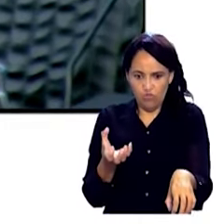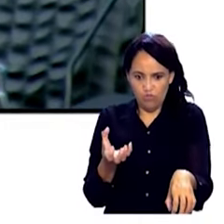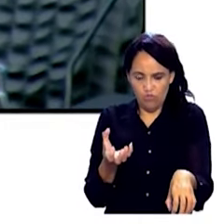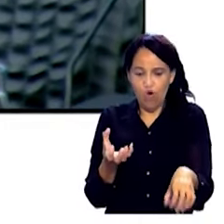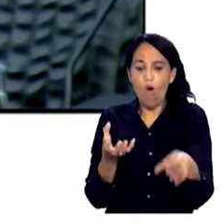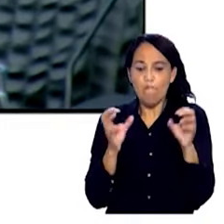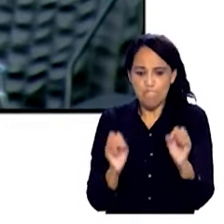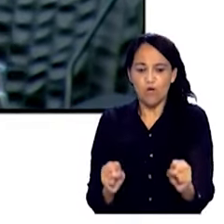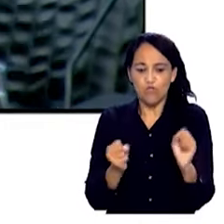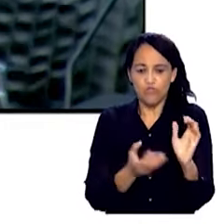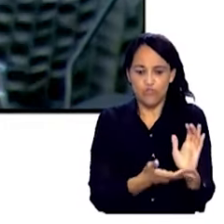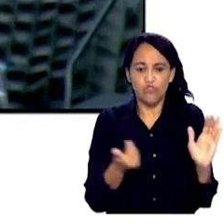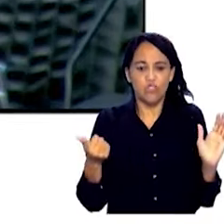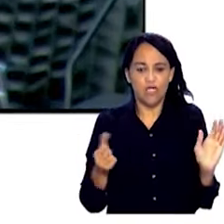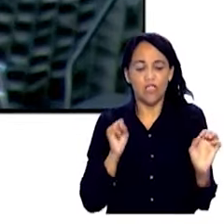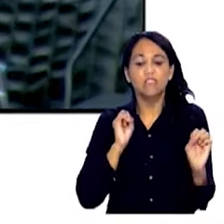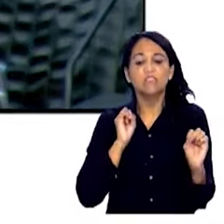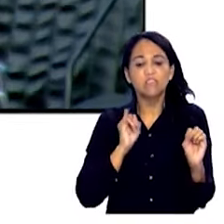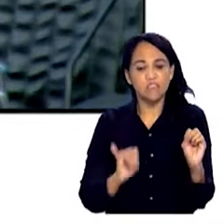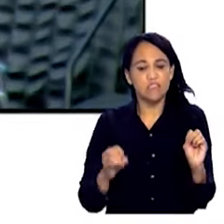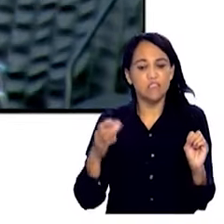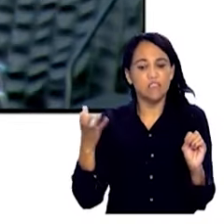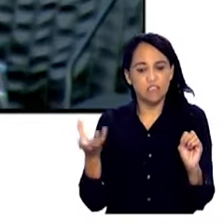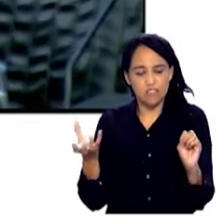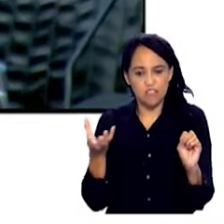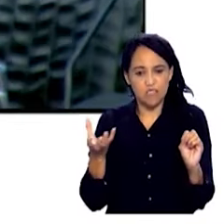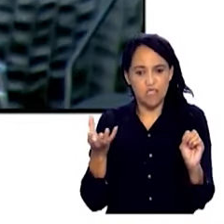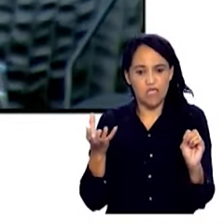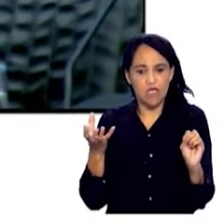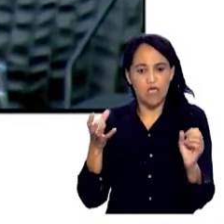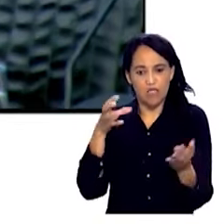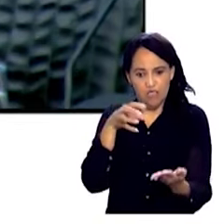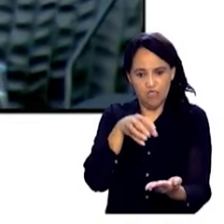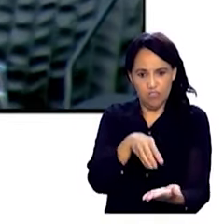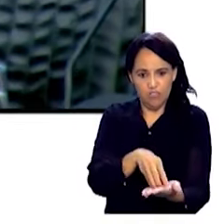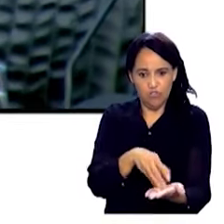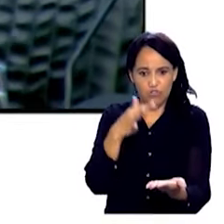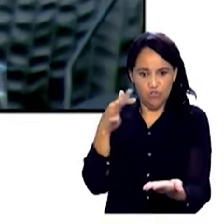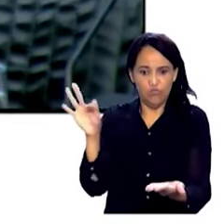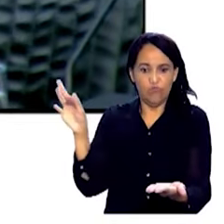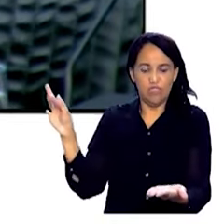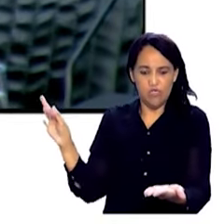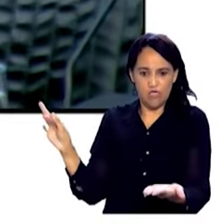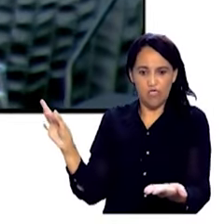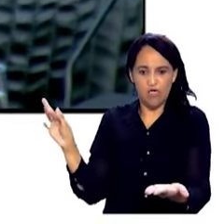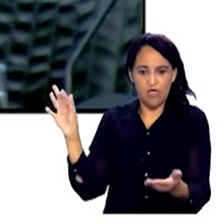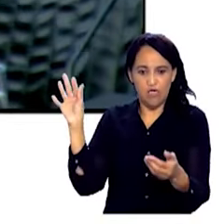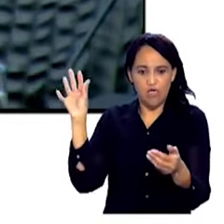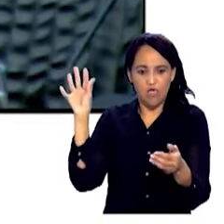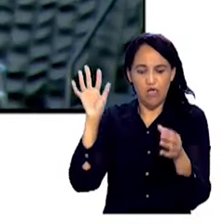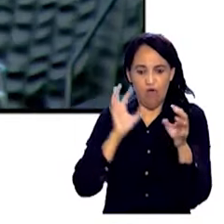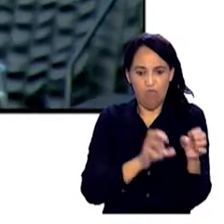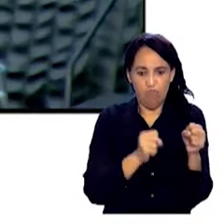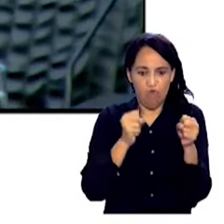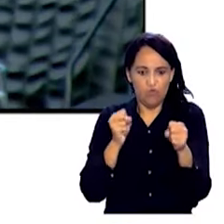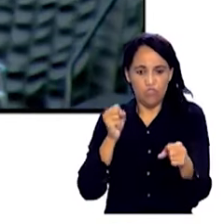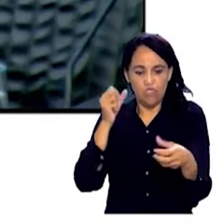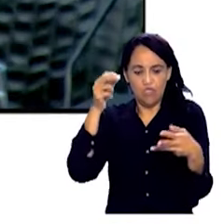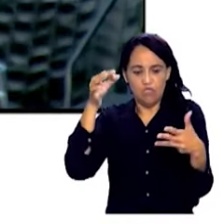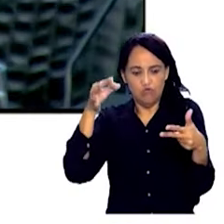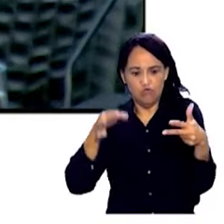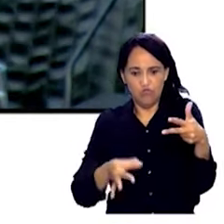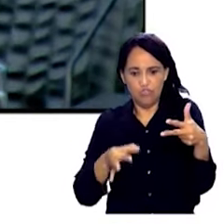Supreme Court exercises the judicial Power which is separated in the constitution from the legislative and